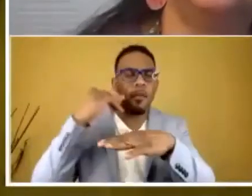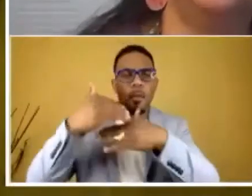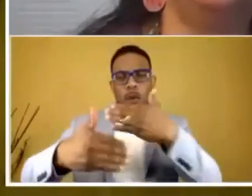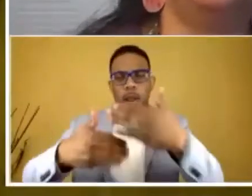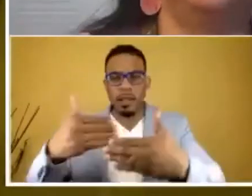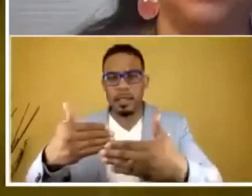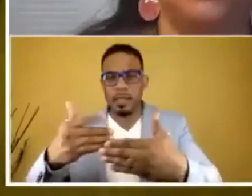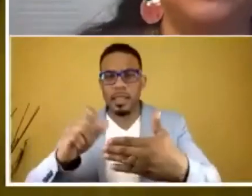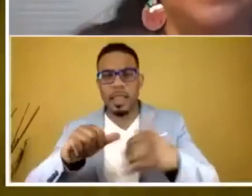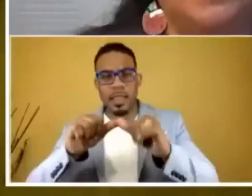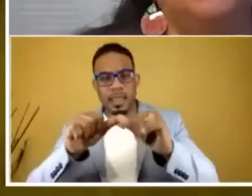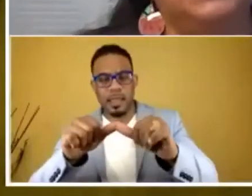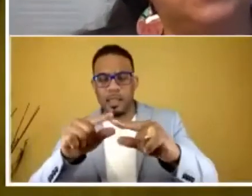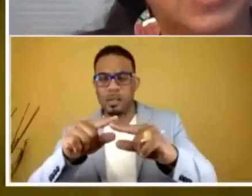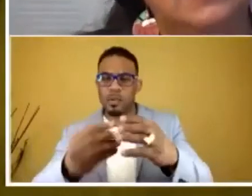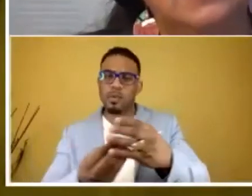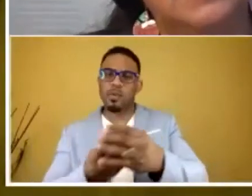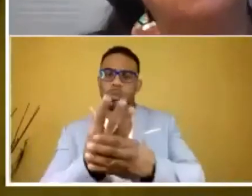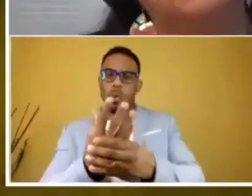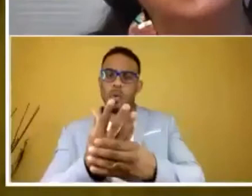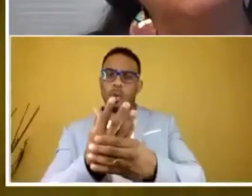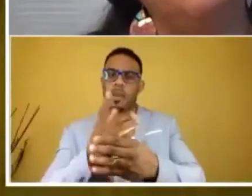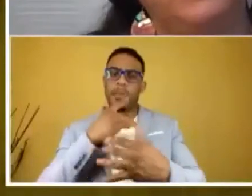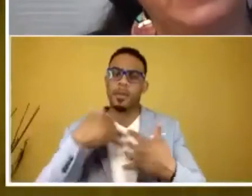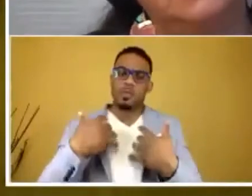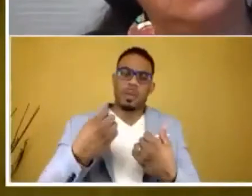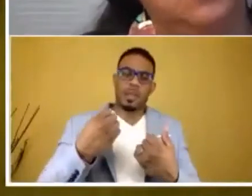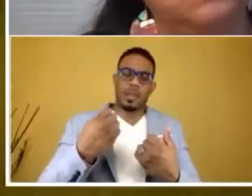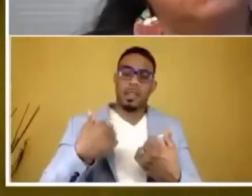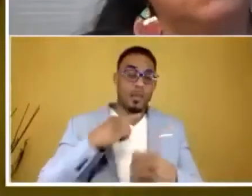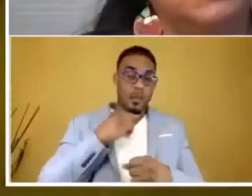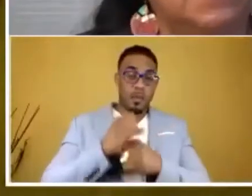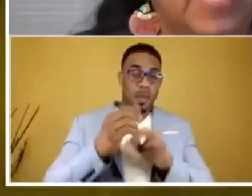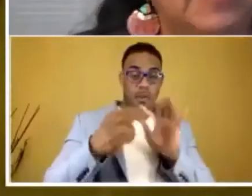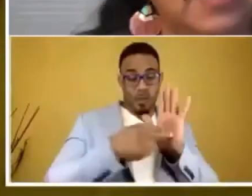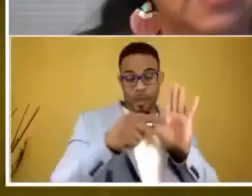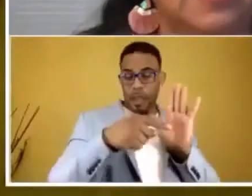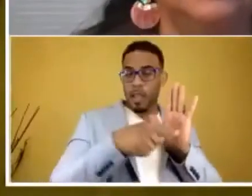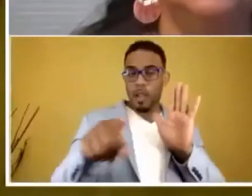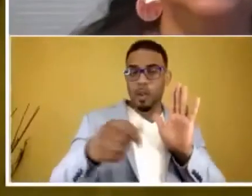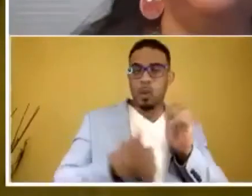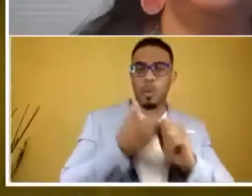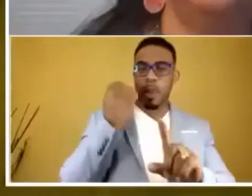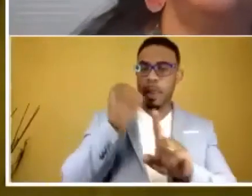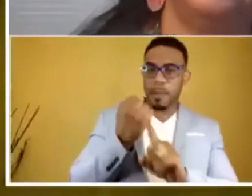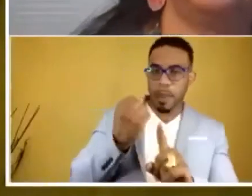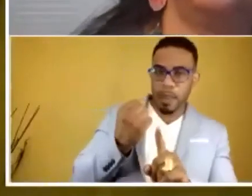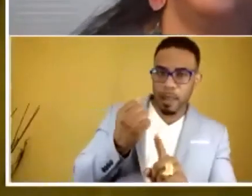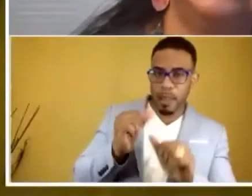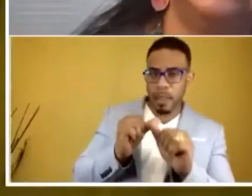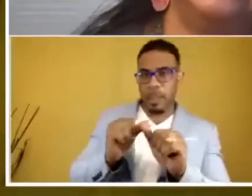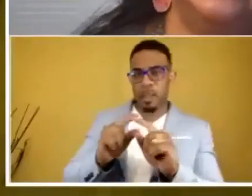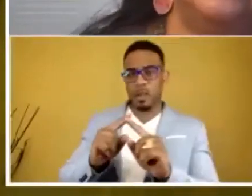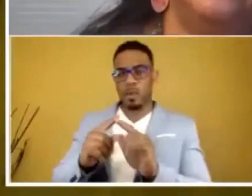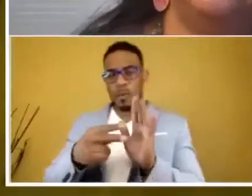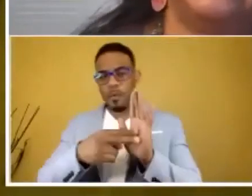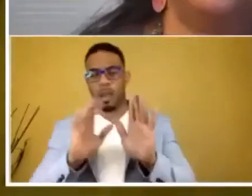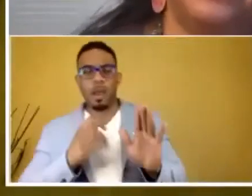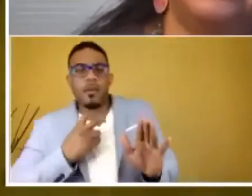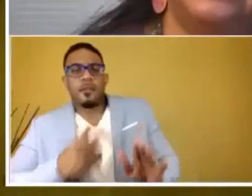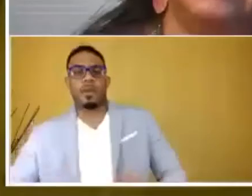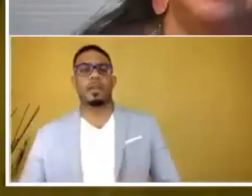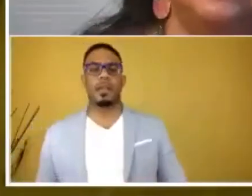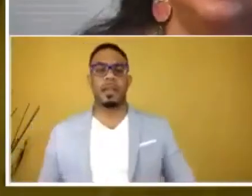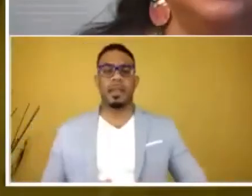can continue to grow and be strengthened, that we really reflect those most impacted and continues to reflect our voices in